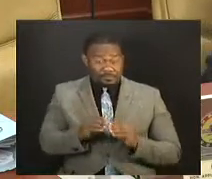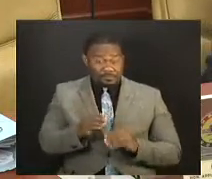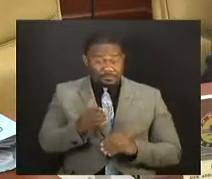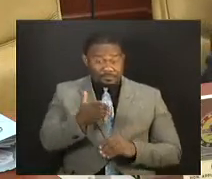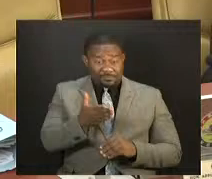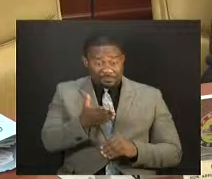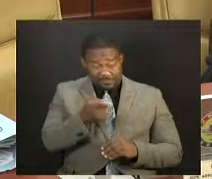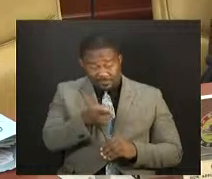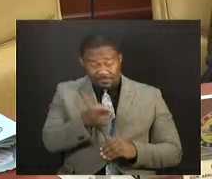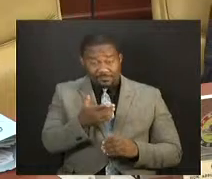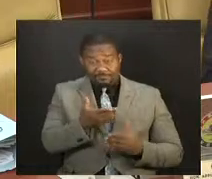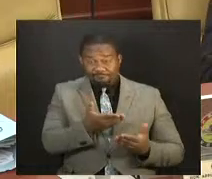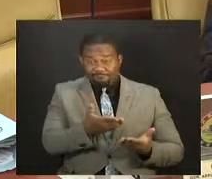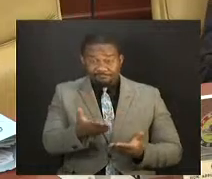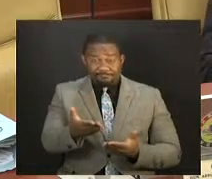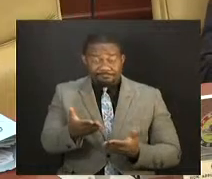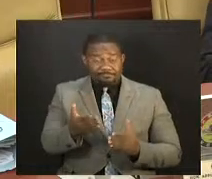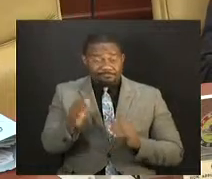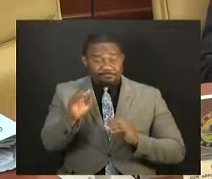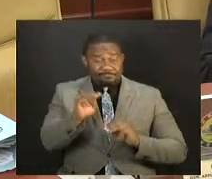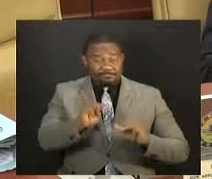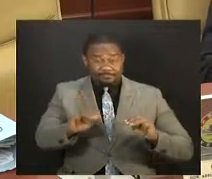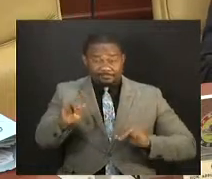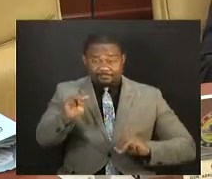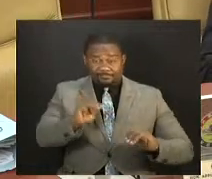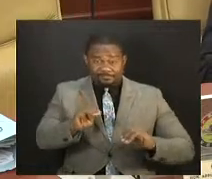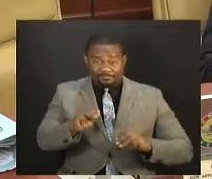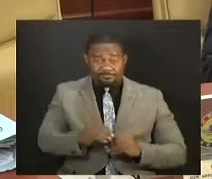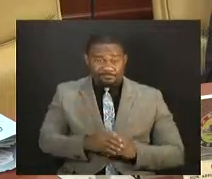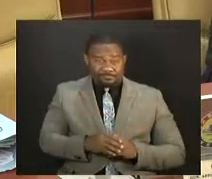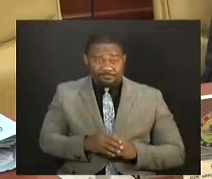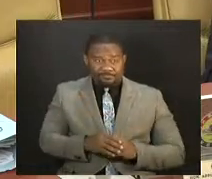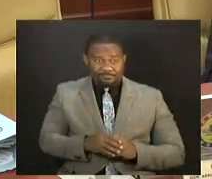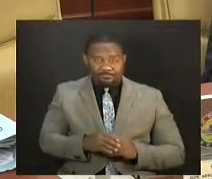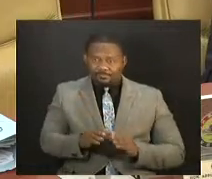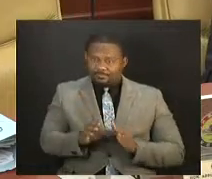And eventually in the business committee report